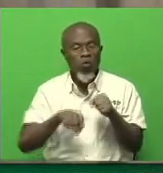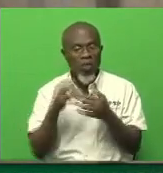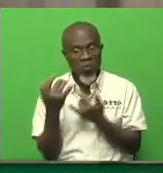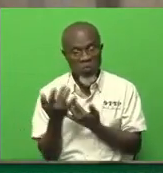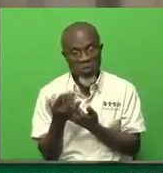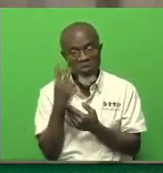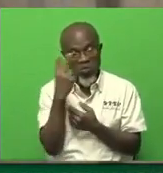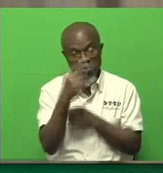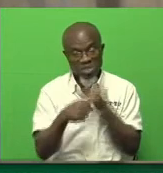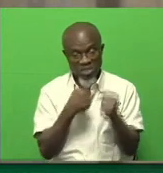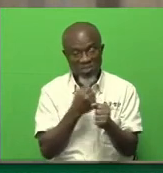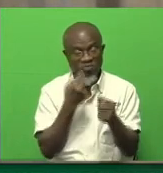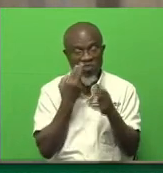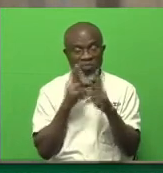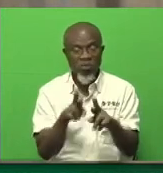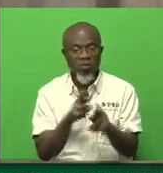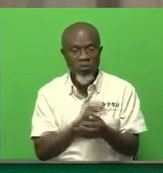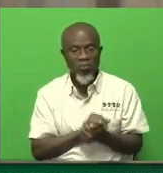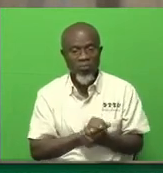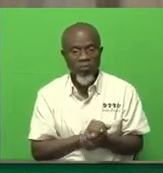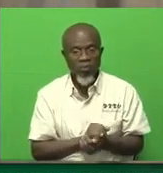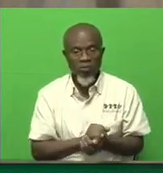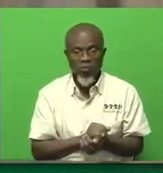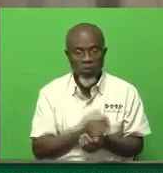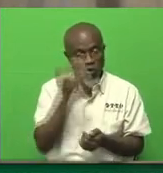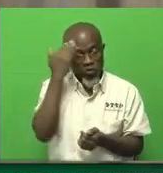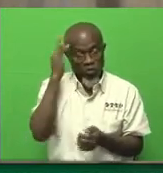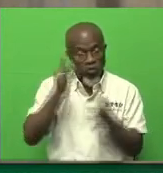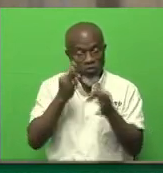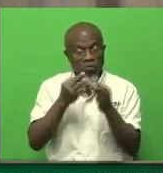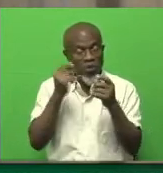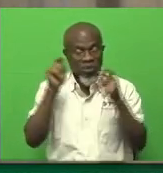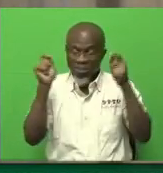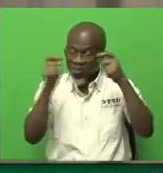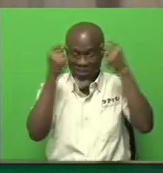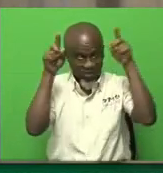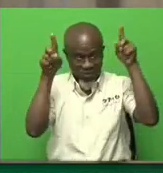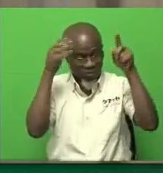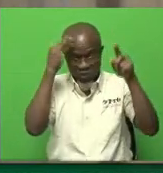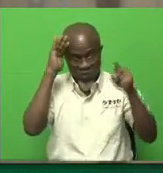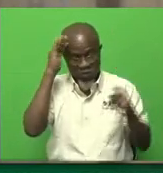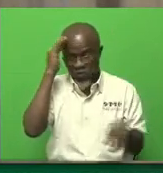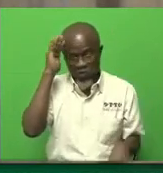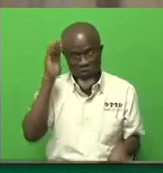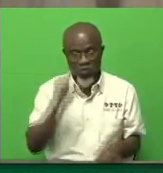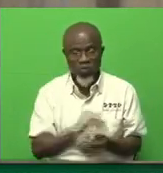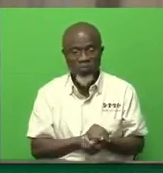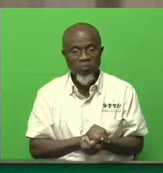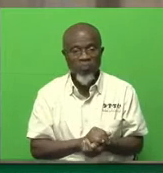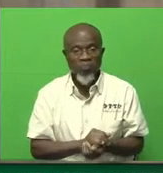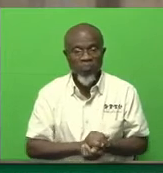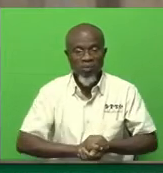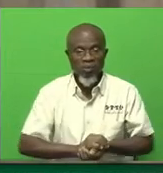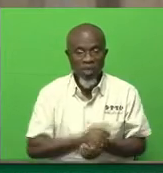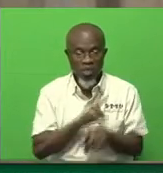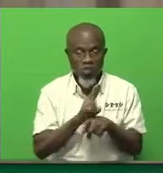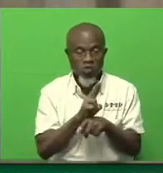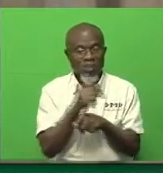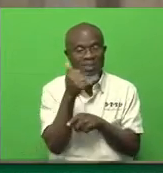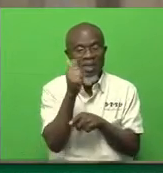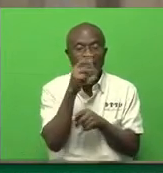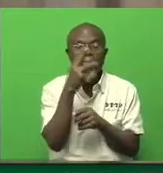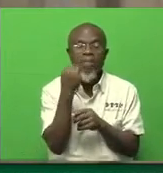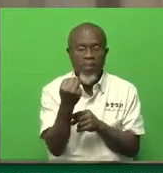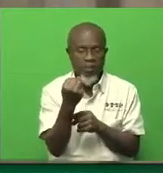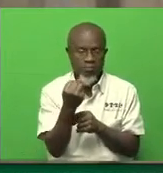it has been successful we know we're spending 10 million dollars we don't know if it's successful we don't know if it has been successful we